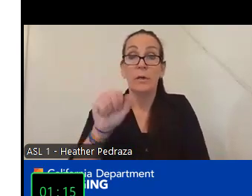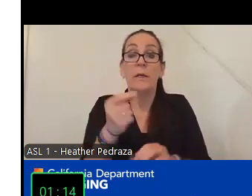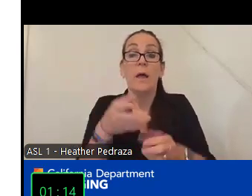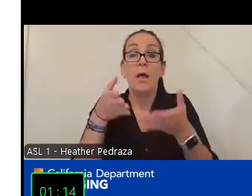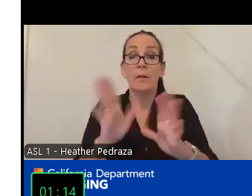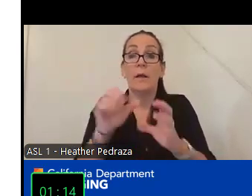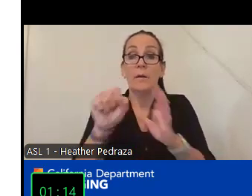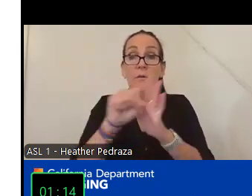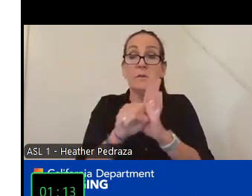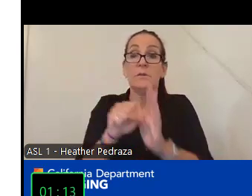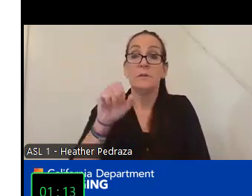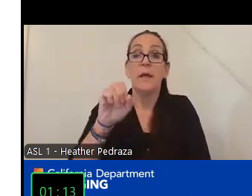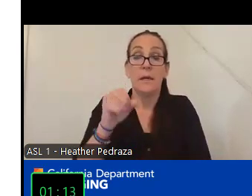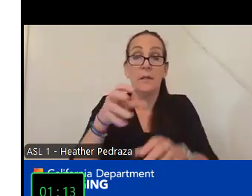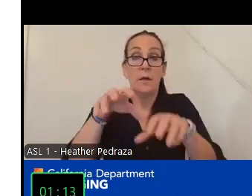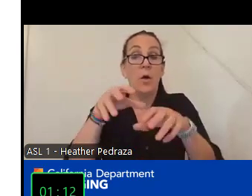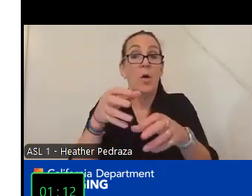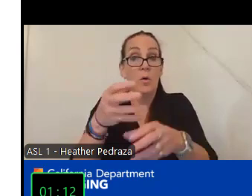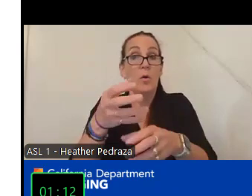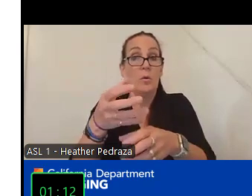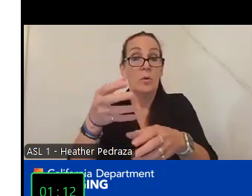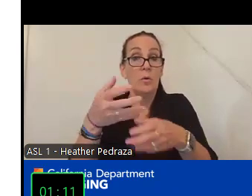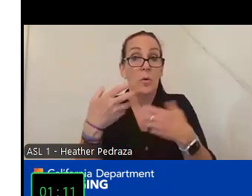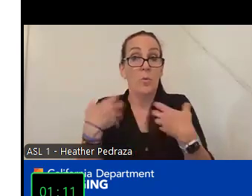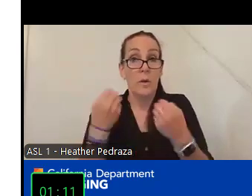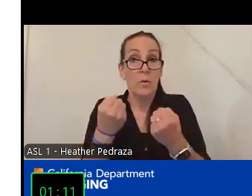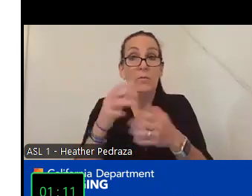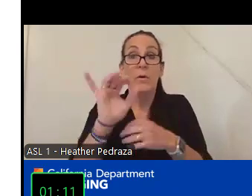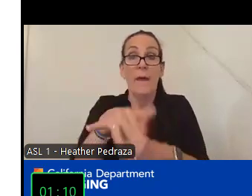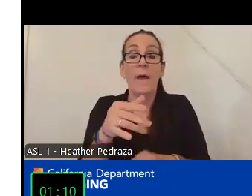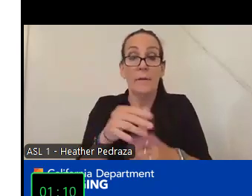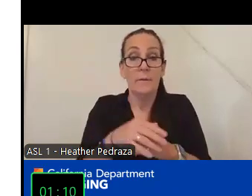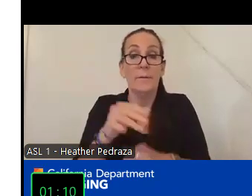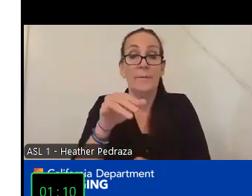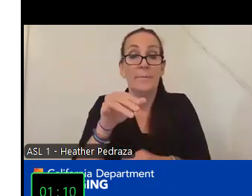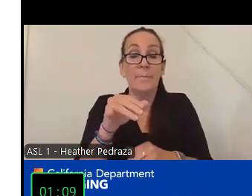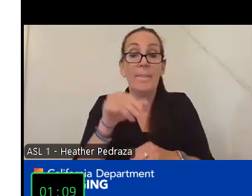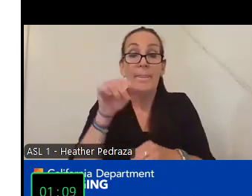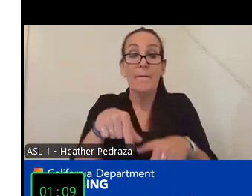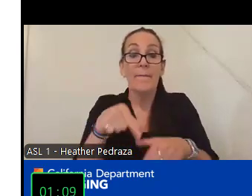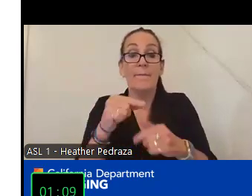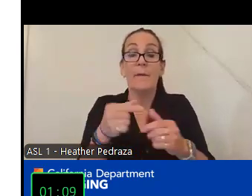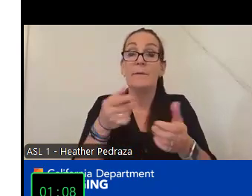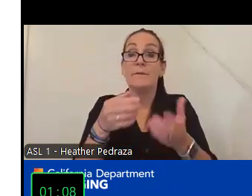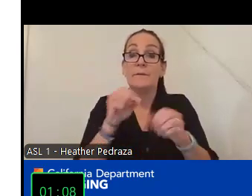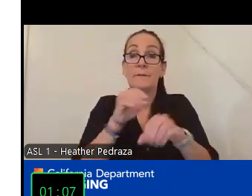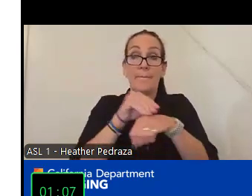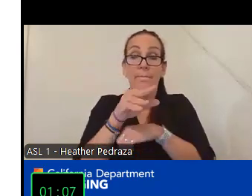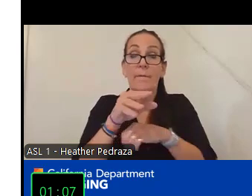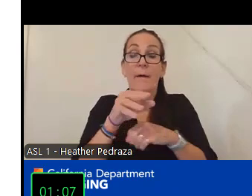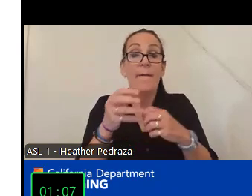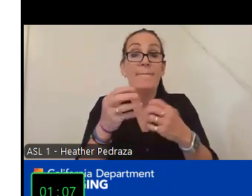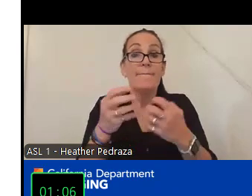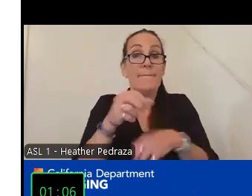care billed instead of what Medi-Cal actually paid. This disproportionately affects low-income individuals with